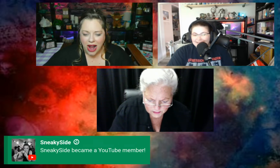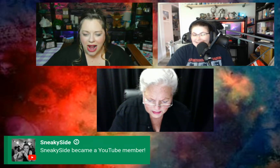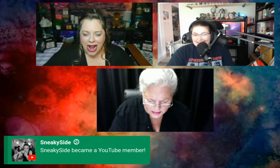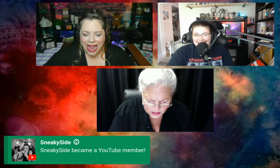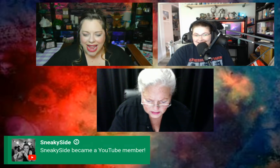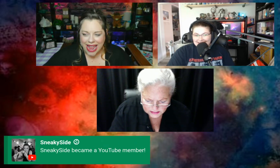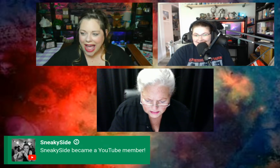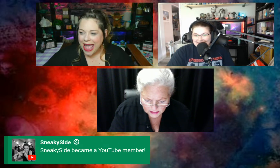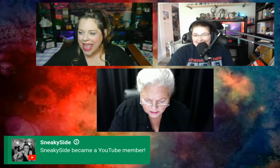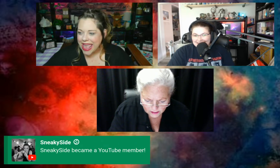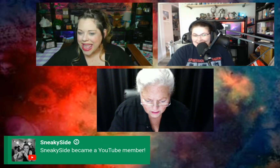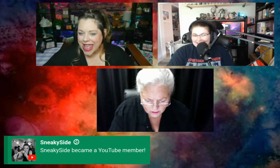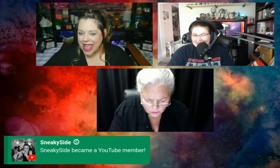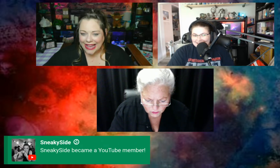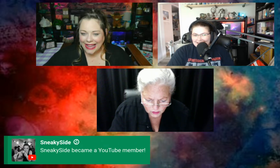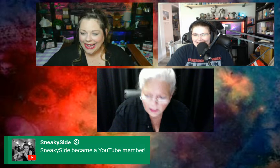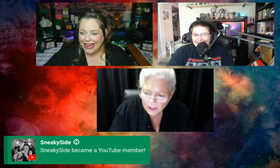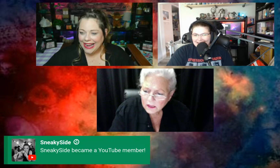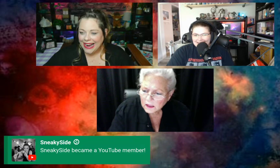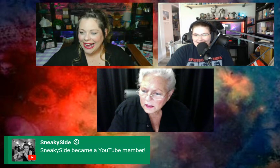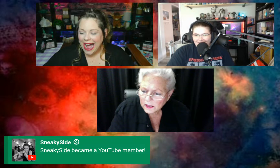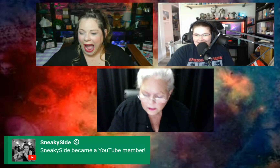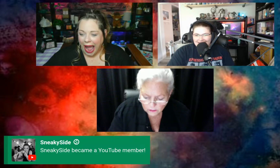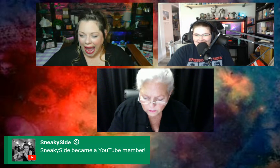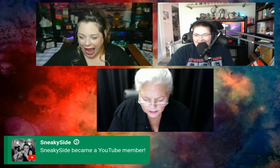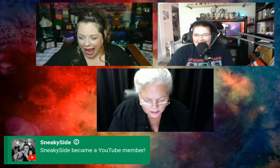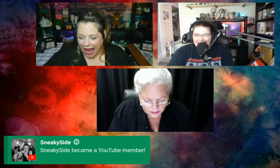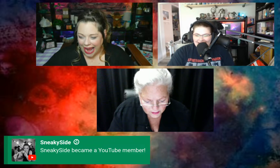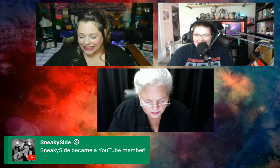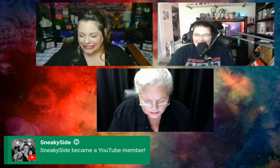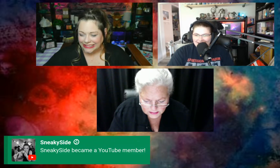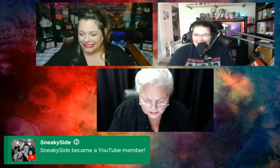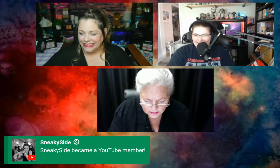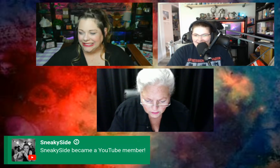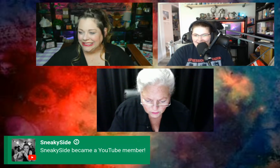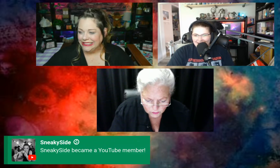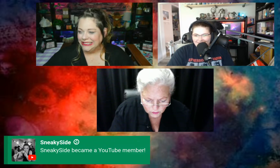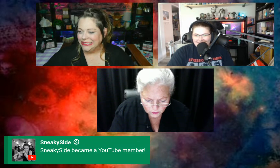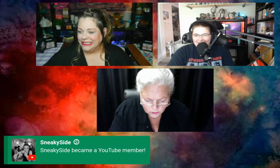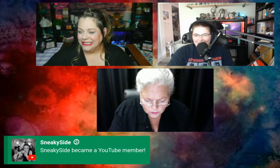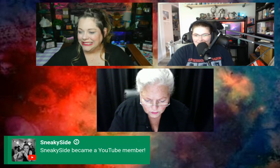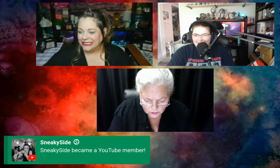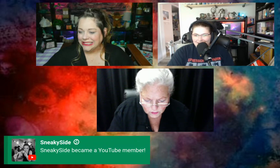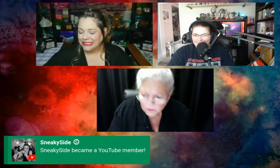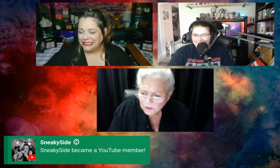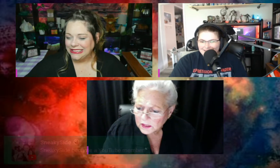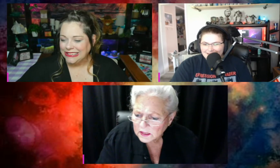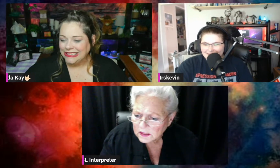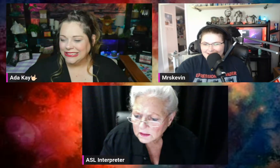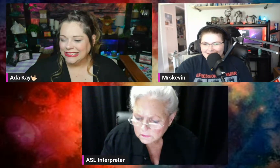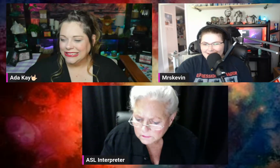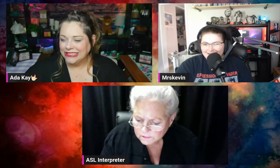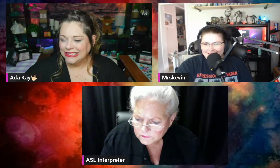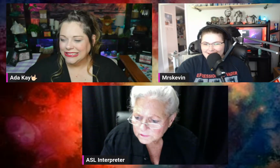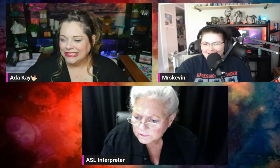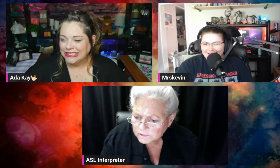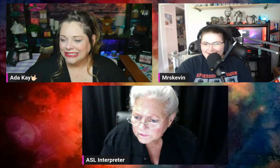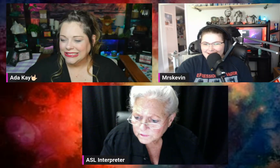launched. Yay! So exciting. I am so pumped.